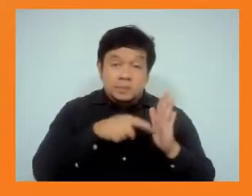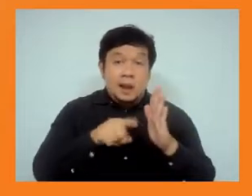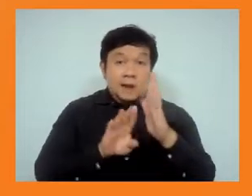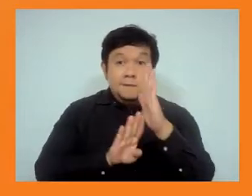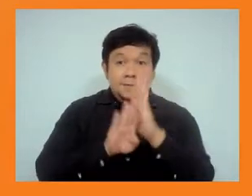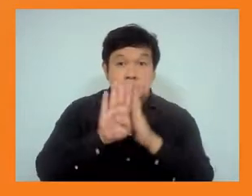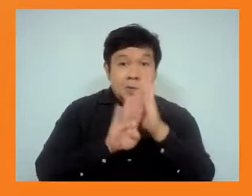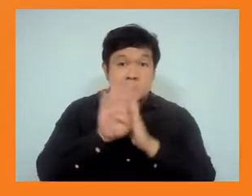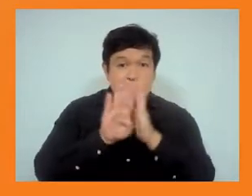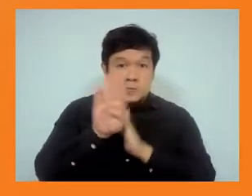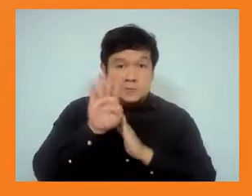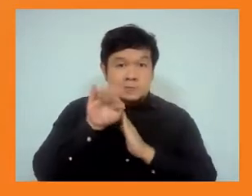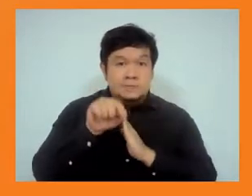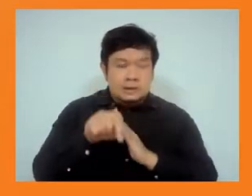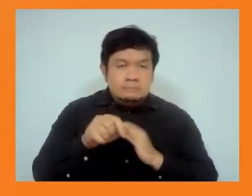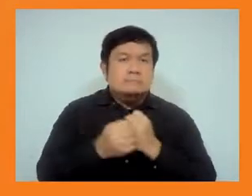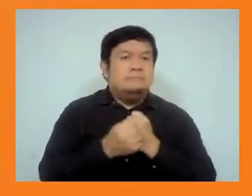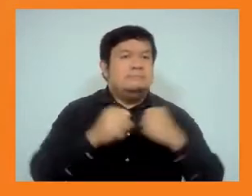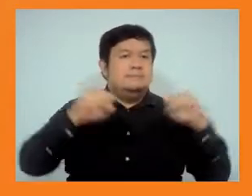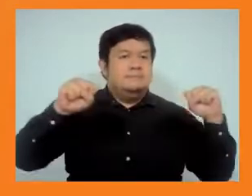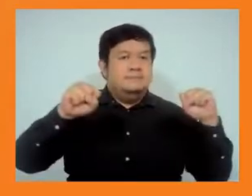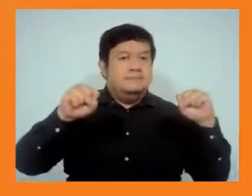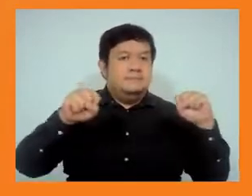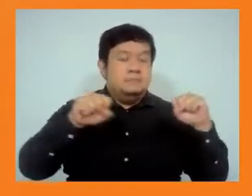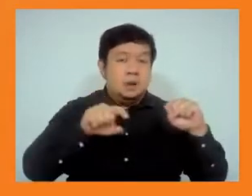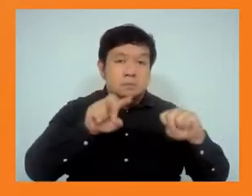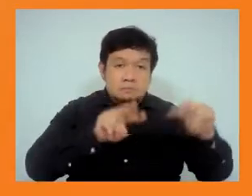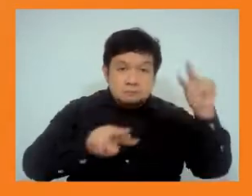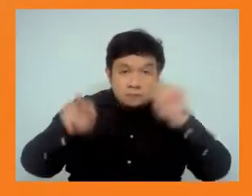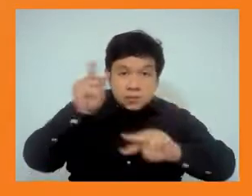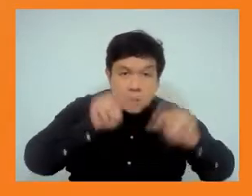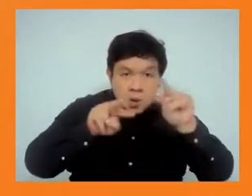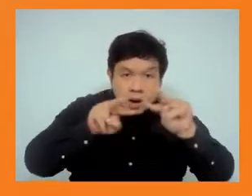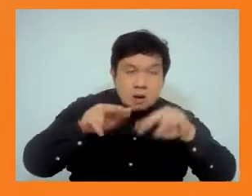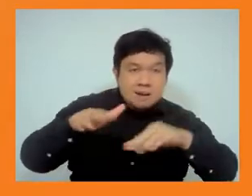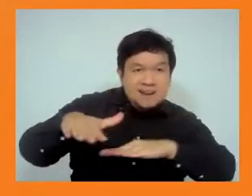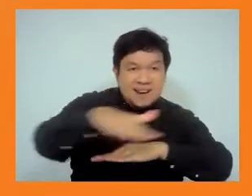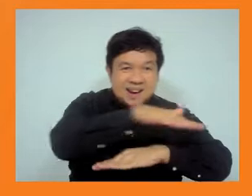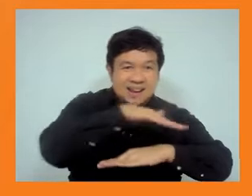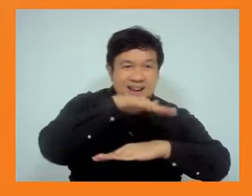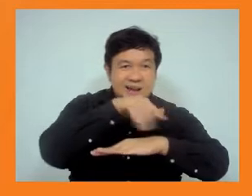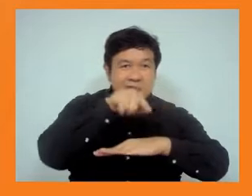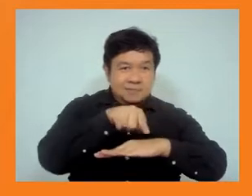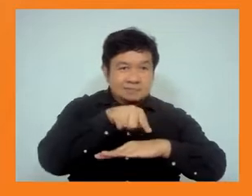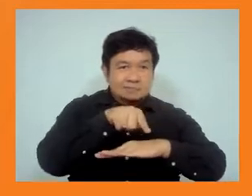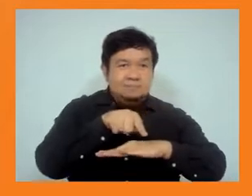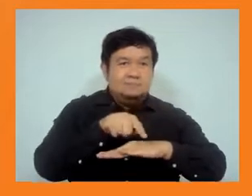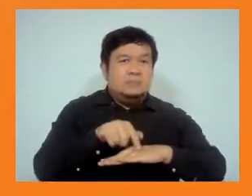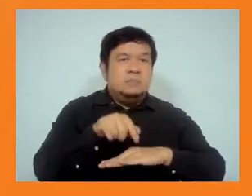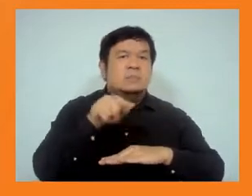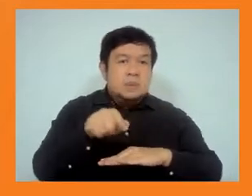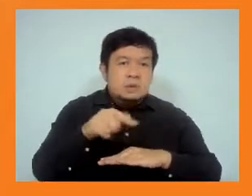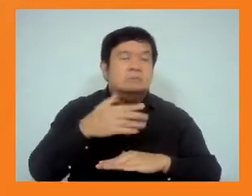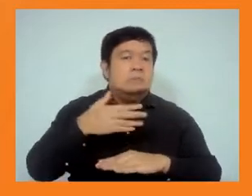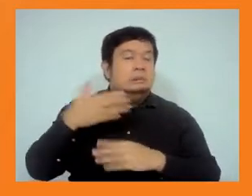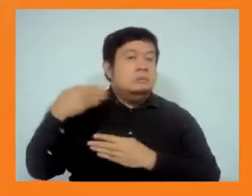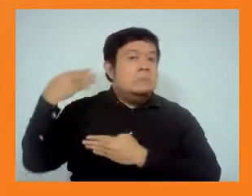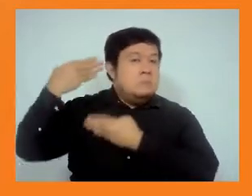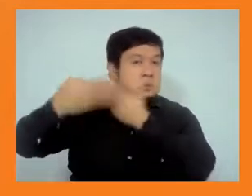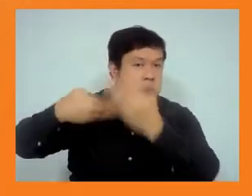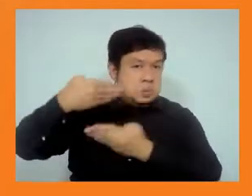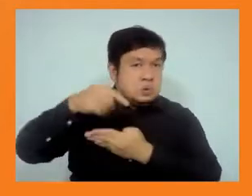conducting, at the moment, we're in the process of organizing a series of consultations with affected people. These are people